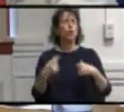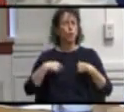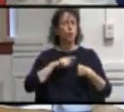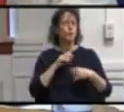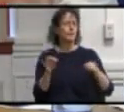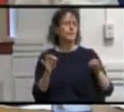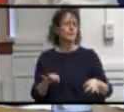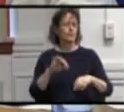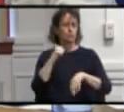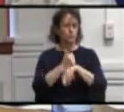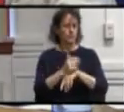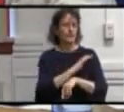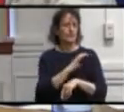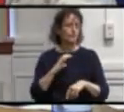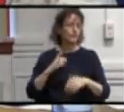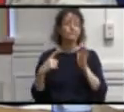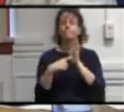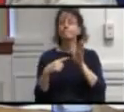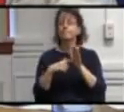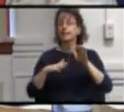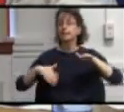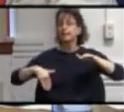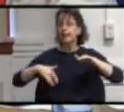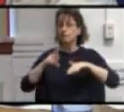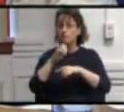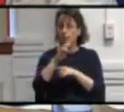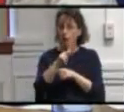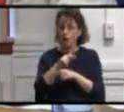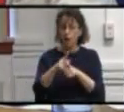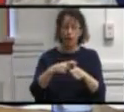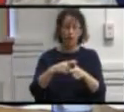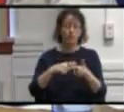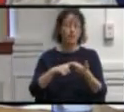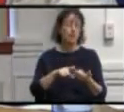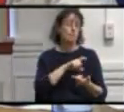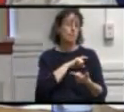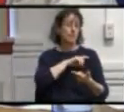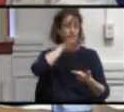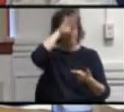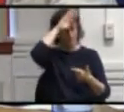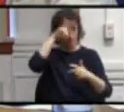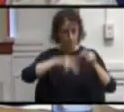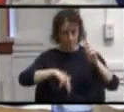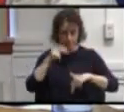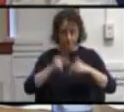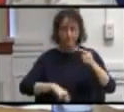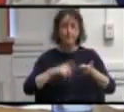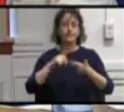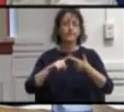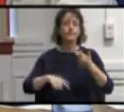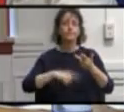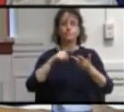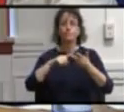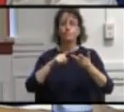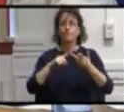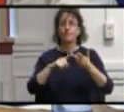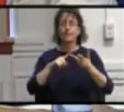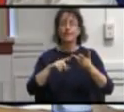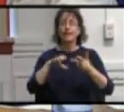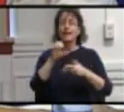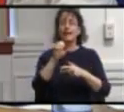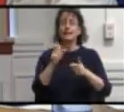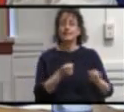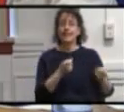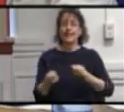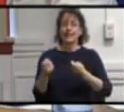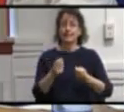park. We've had citizens committee for the police fire. We have citizens committee for the skating rink. And we